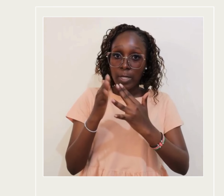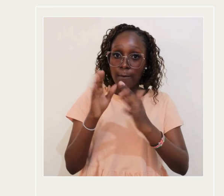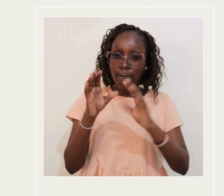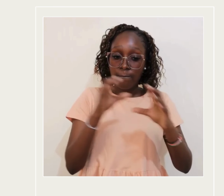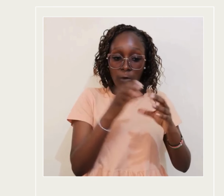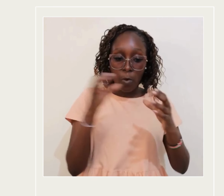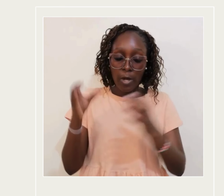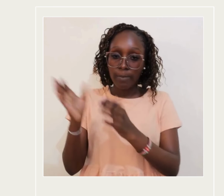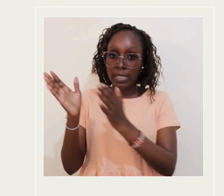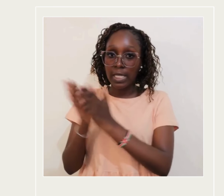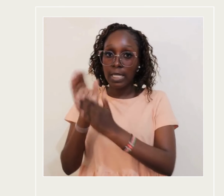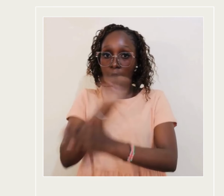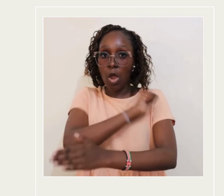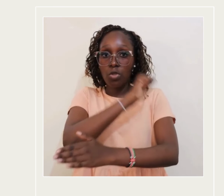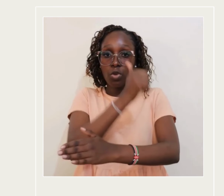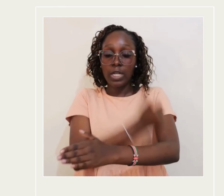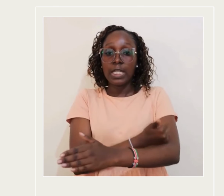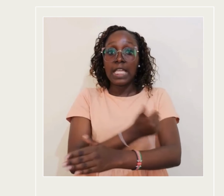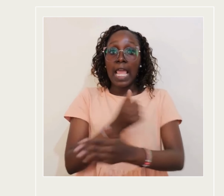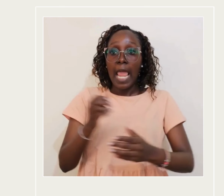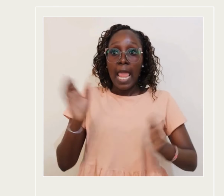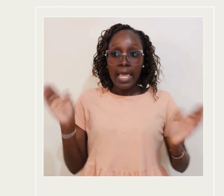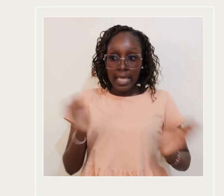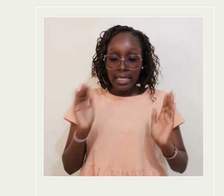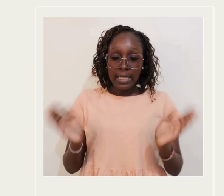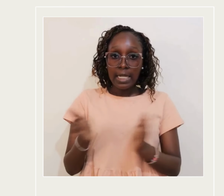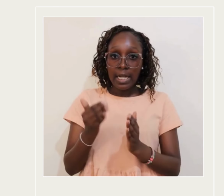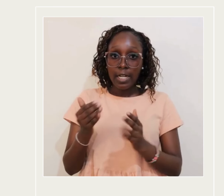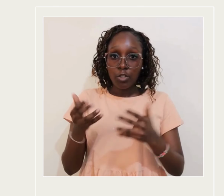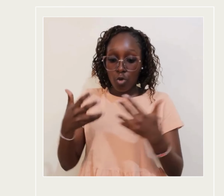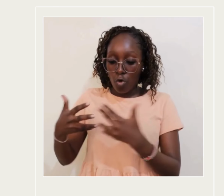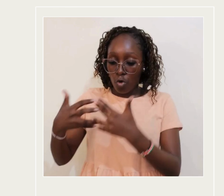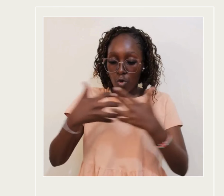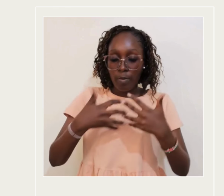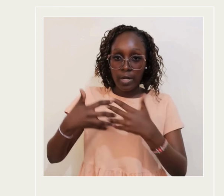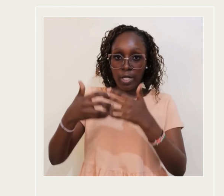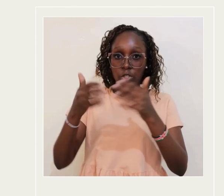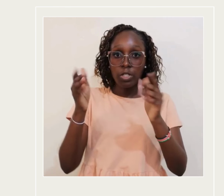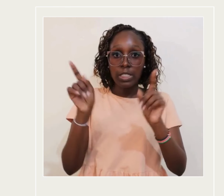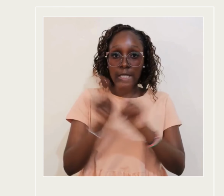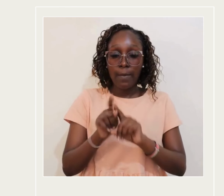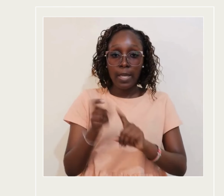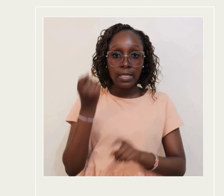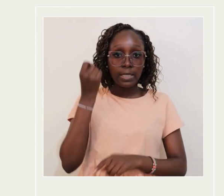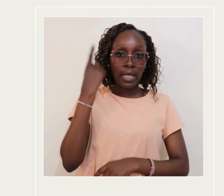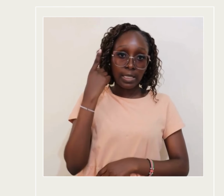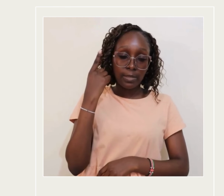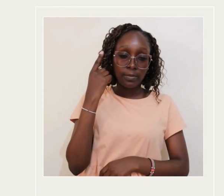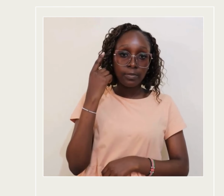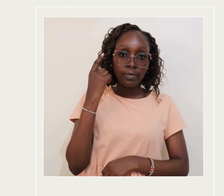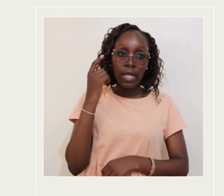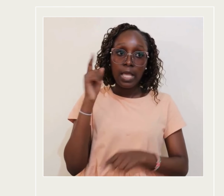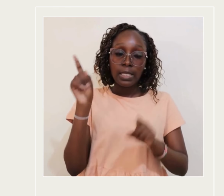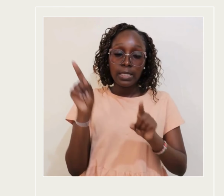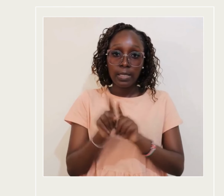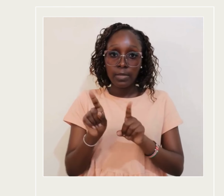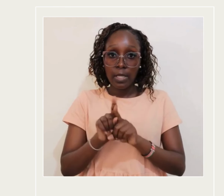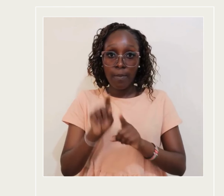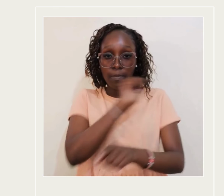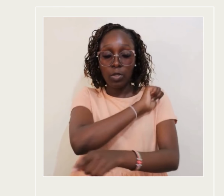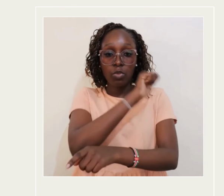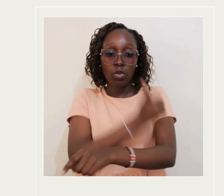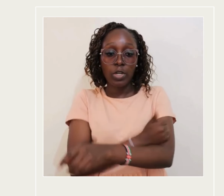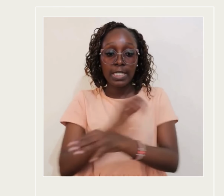forums and the authority foster cooperation and mutual understanding. Additionally, the